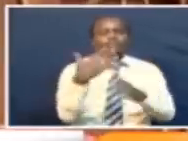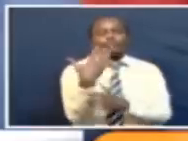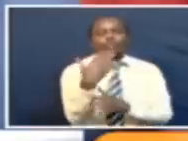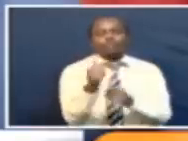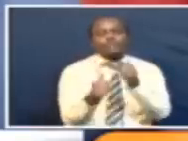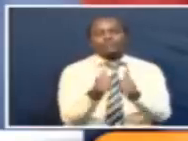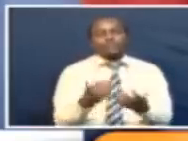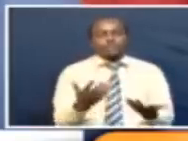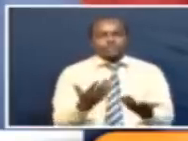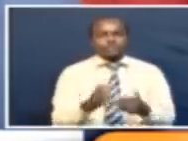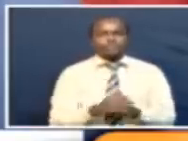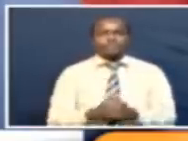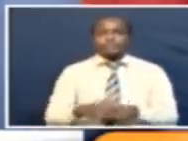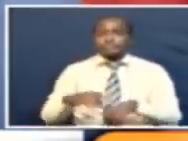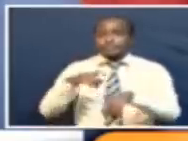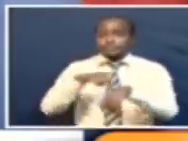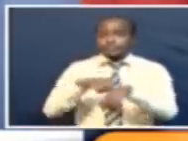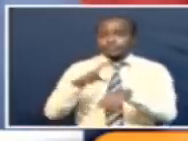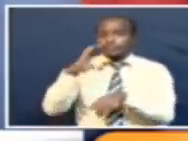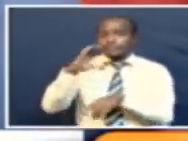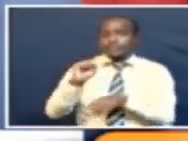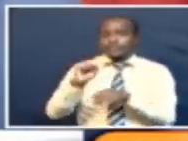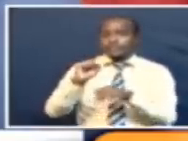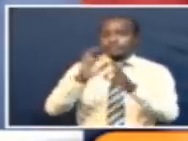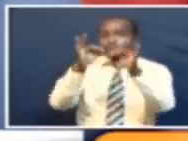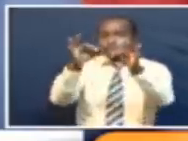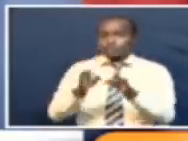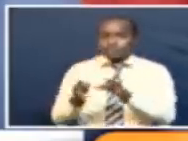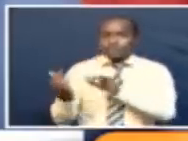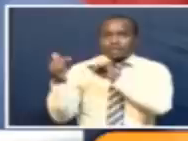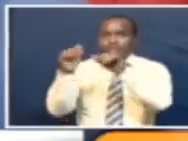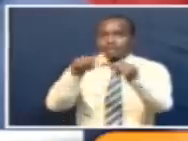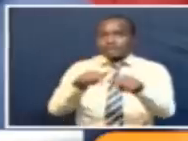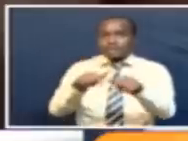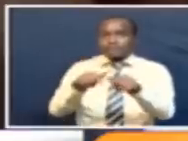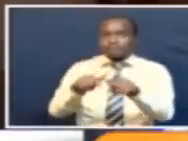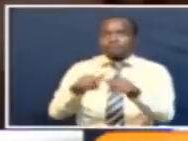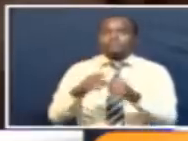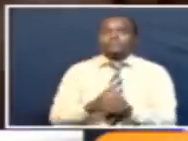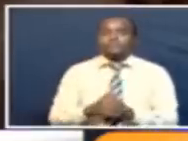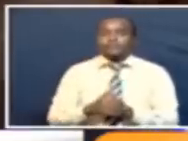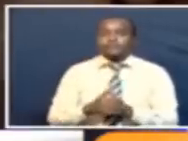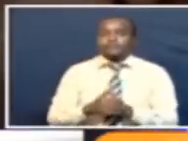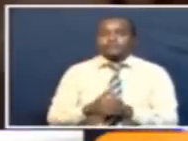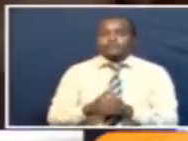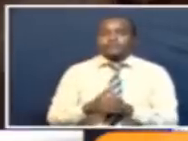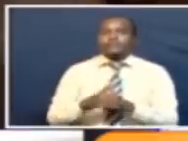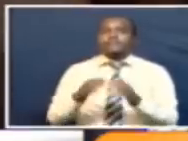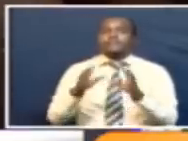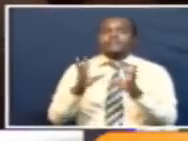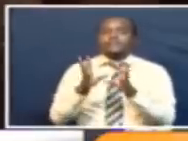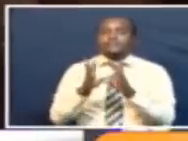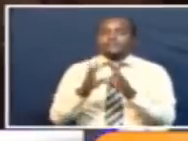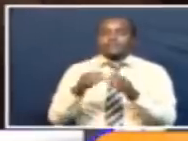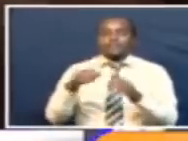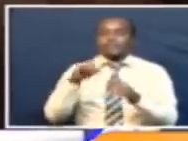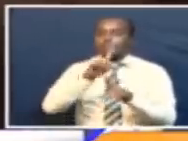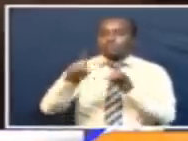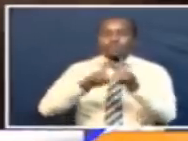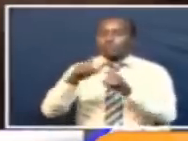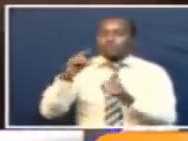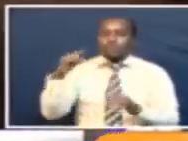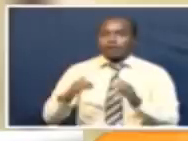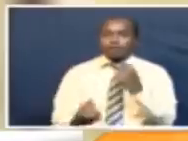the country? When Treasury CS Henry Rotich appeared before the MPs hours later, the session was even more heated as